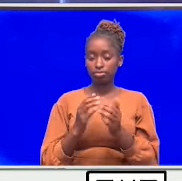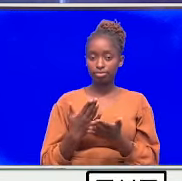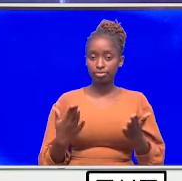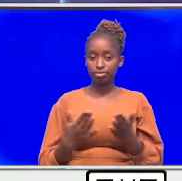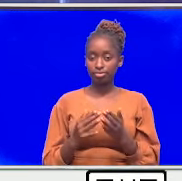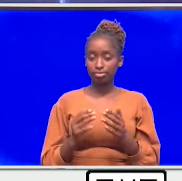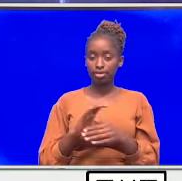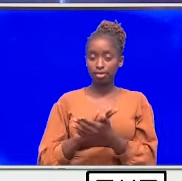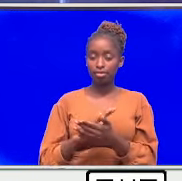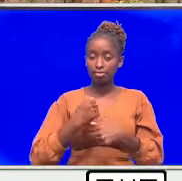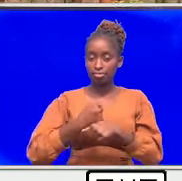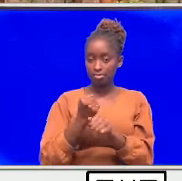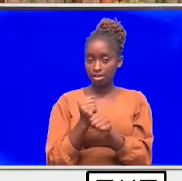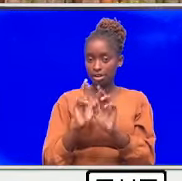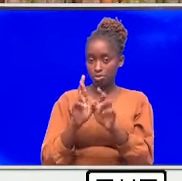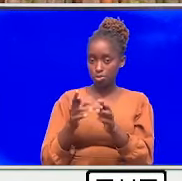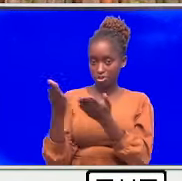this report.